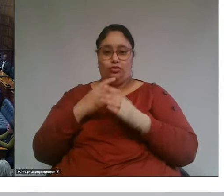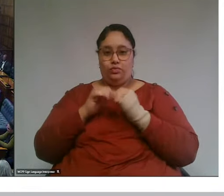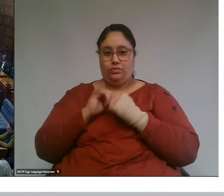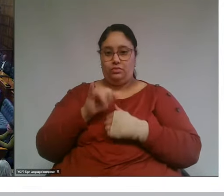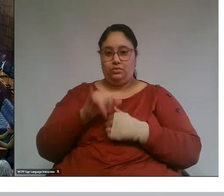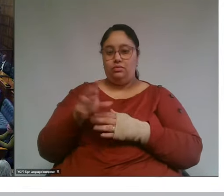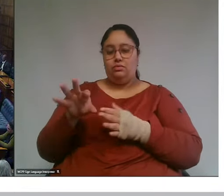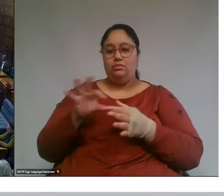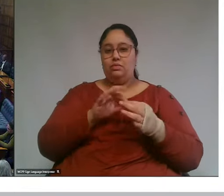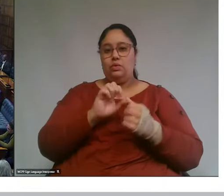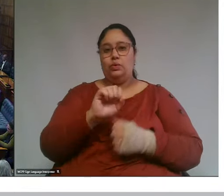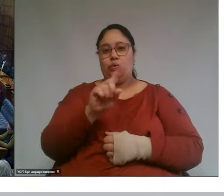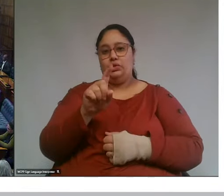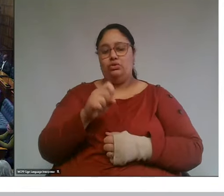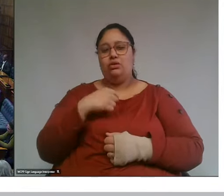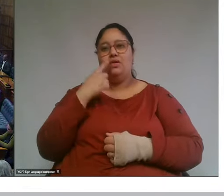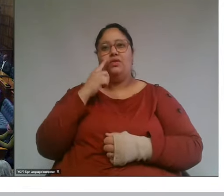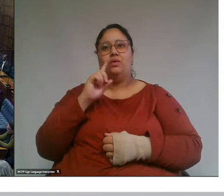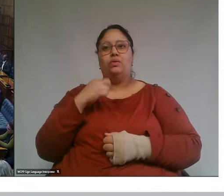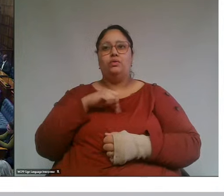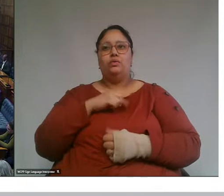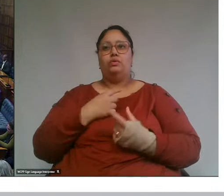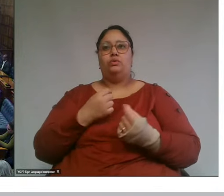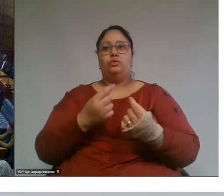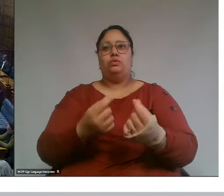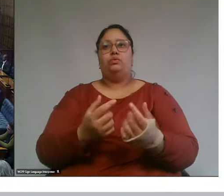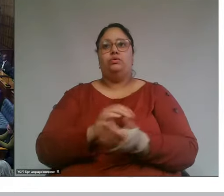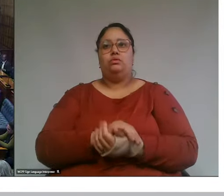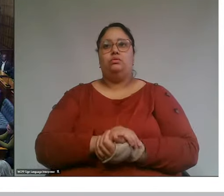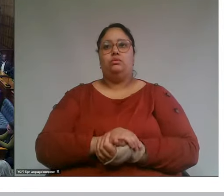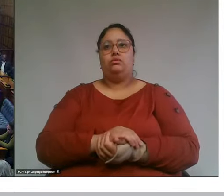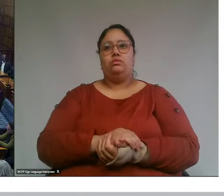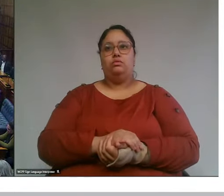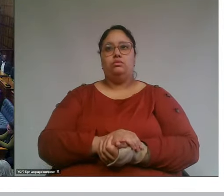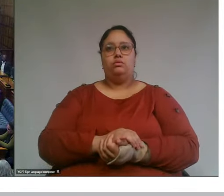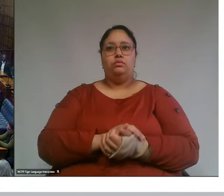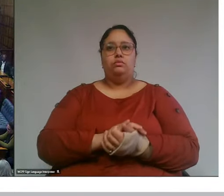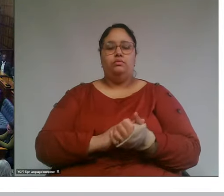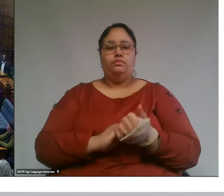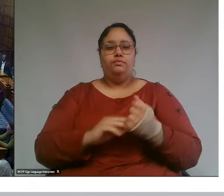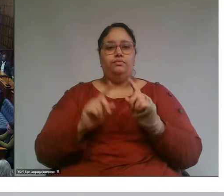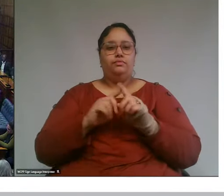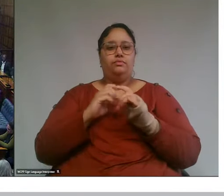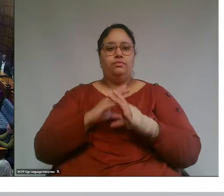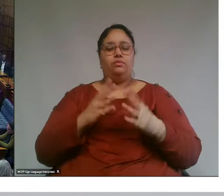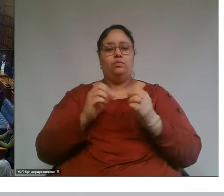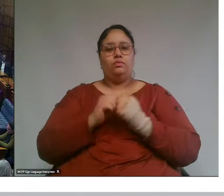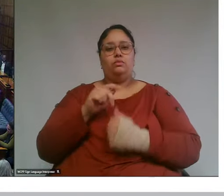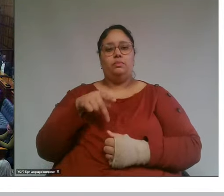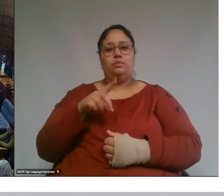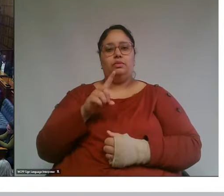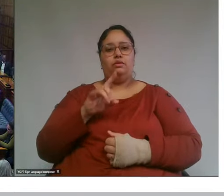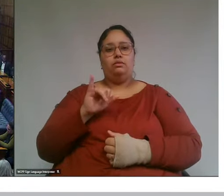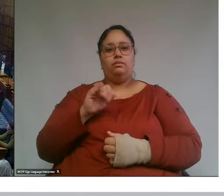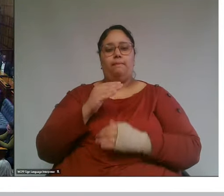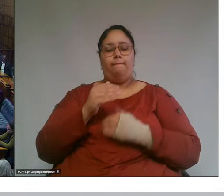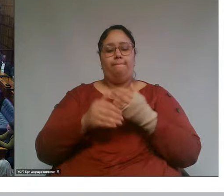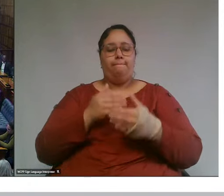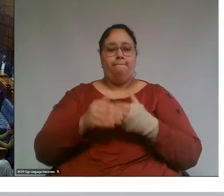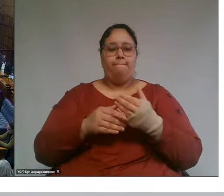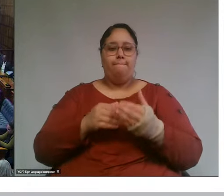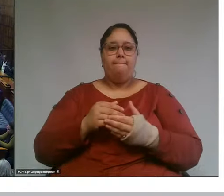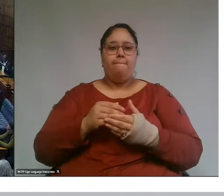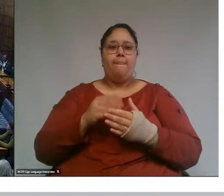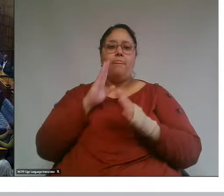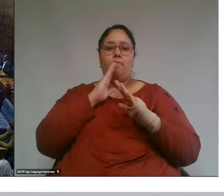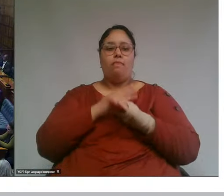to that question and I think what we've done is over the years y since we started the PDI process we involved the the private